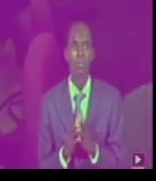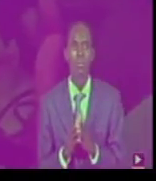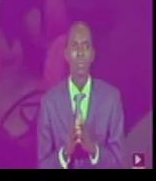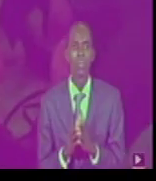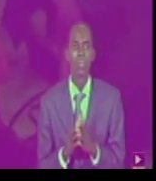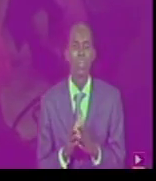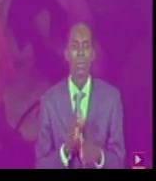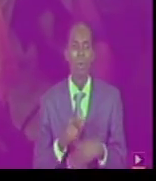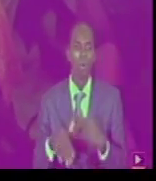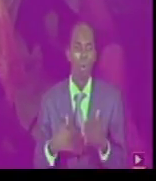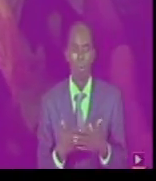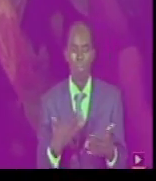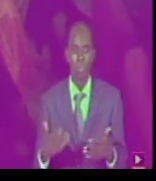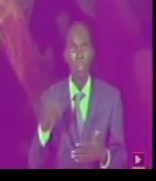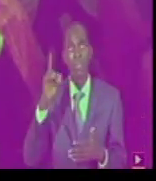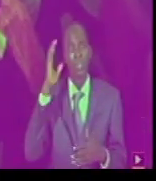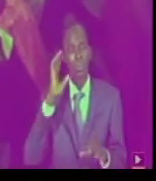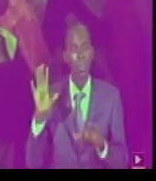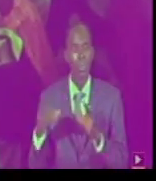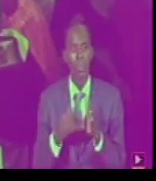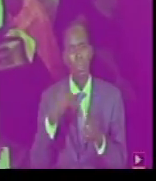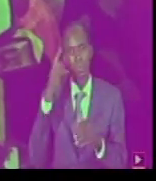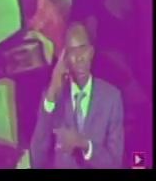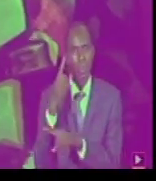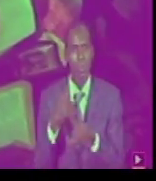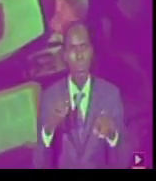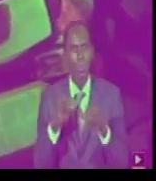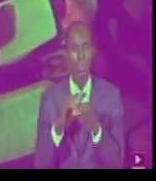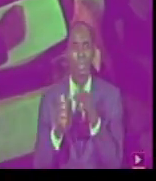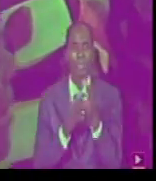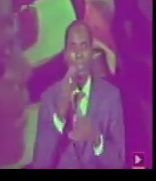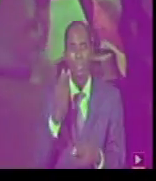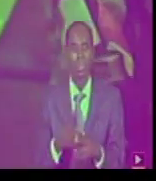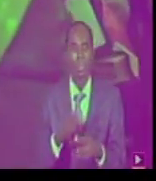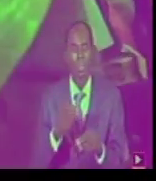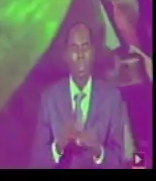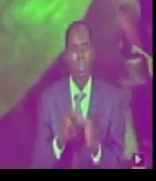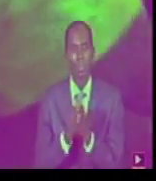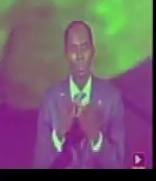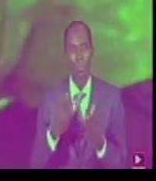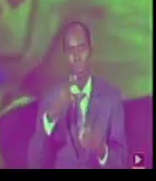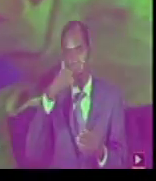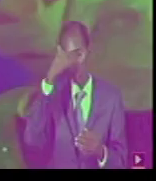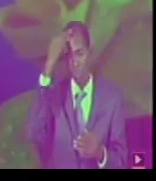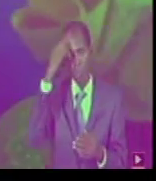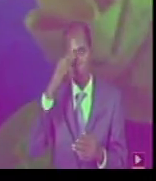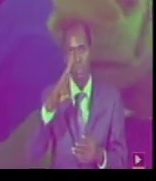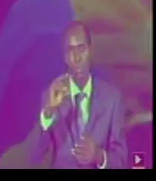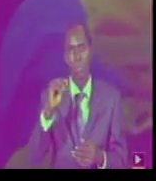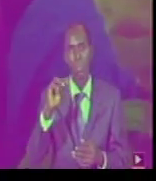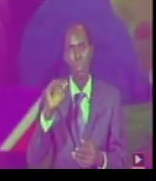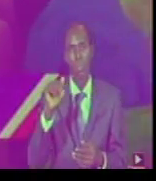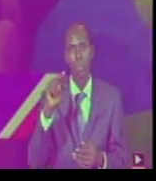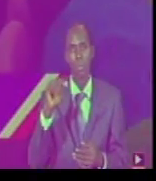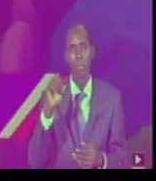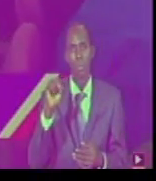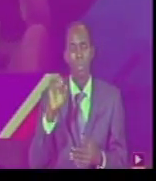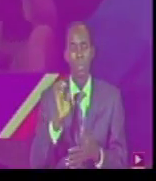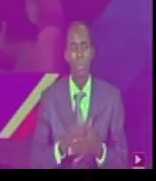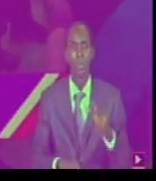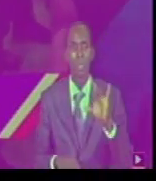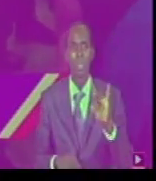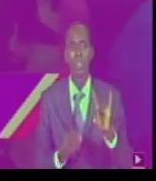perform it for you in Jesus' name. Romans chapter 8. I'm reading from verse 32. Romans